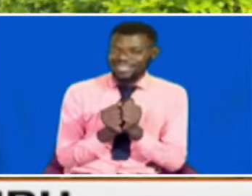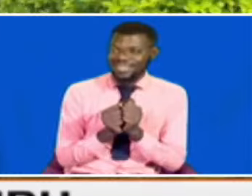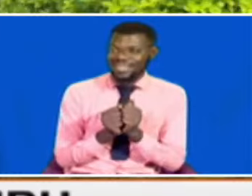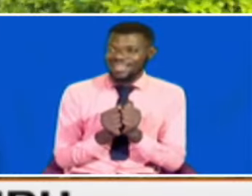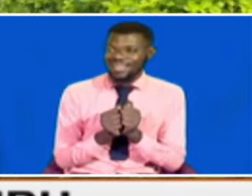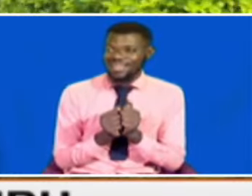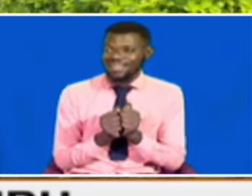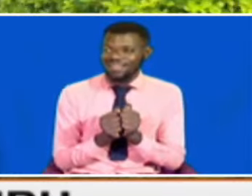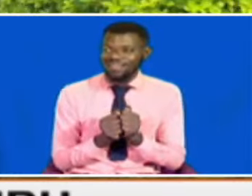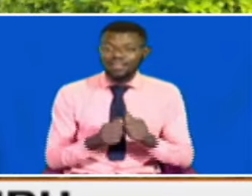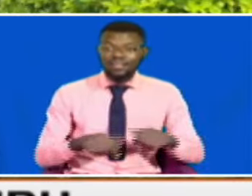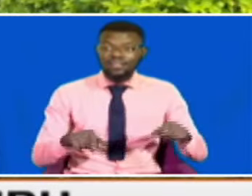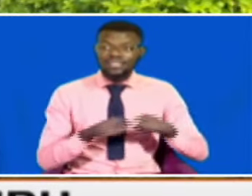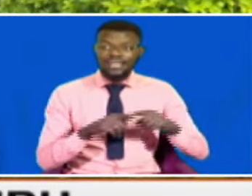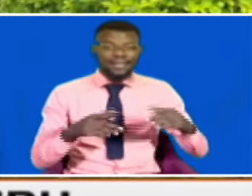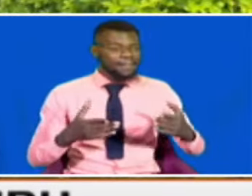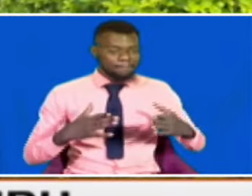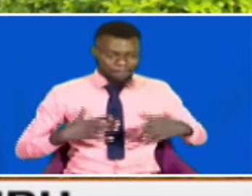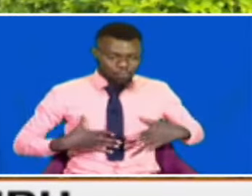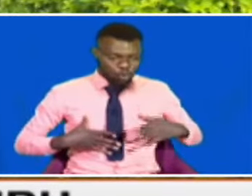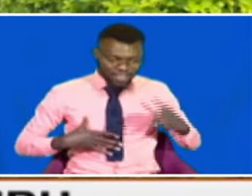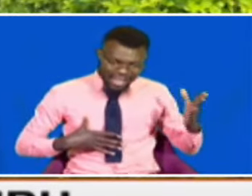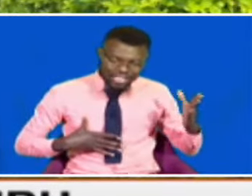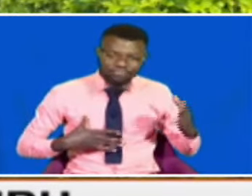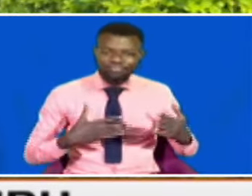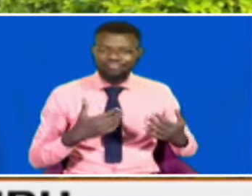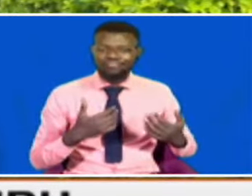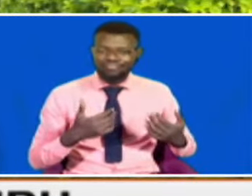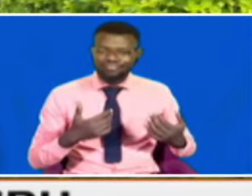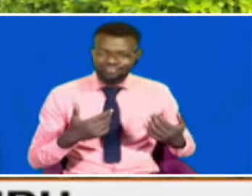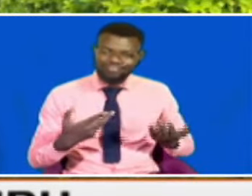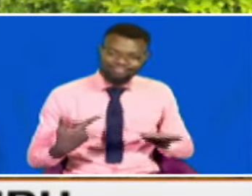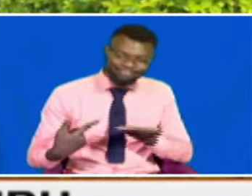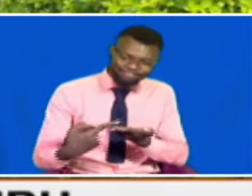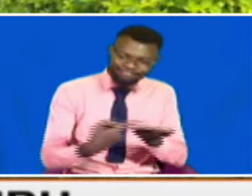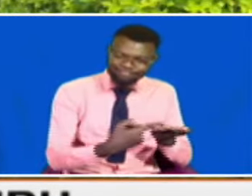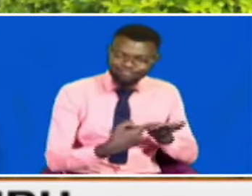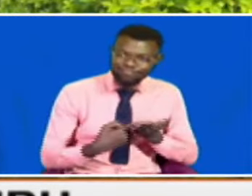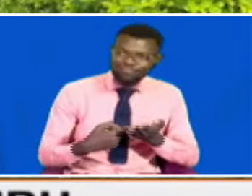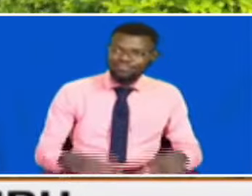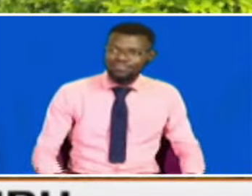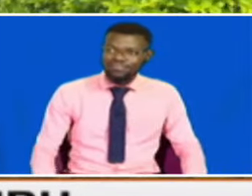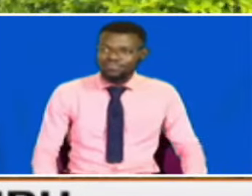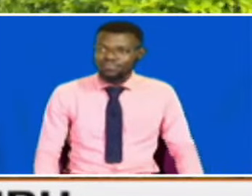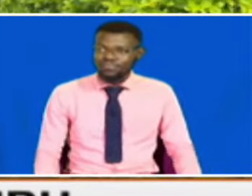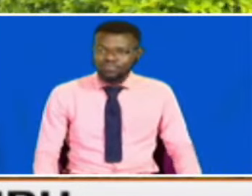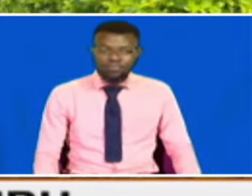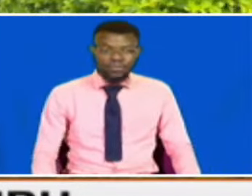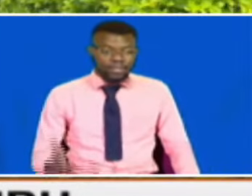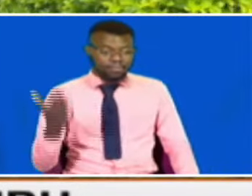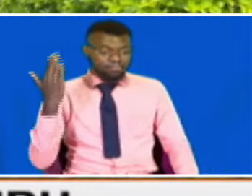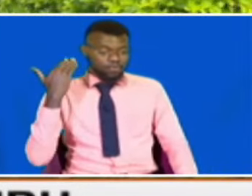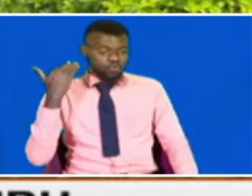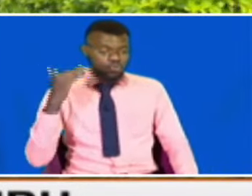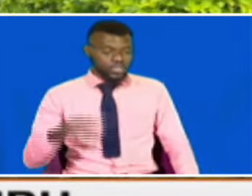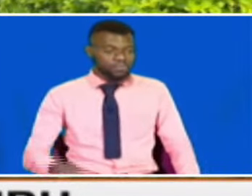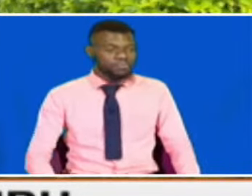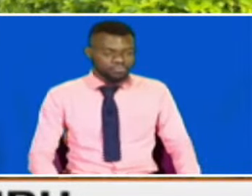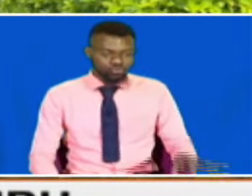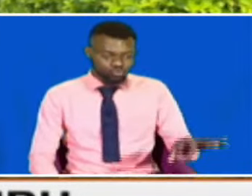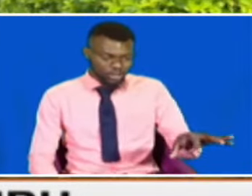Na hawa sababu walikuwa na pelekwa Hague, akawa identified as future leaders.